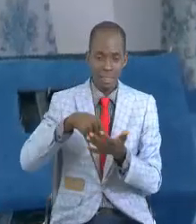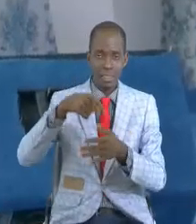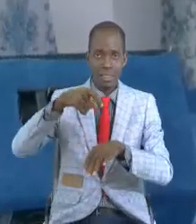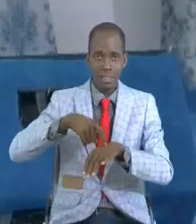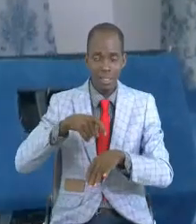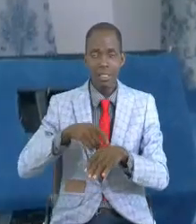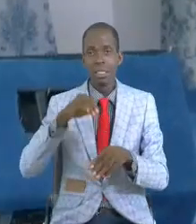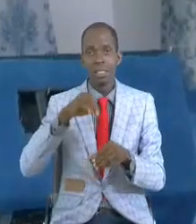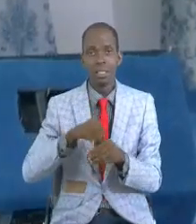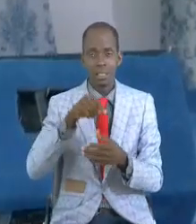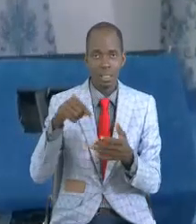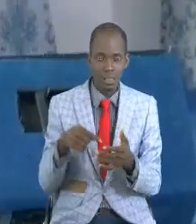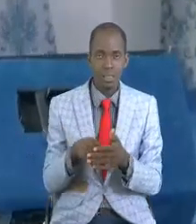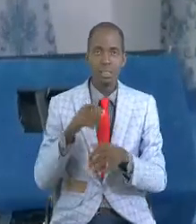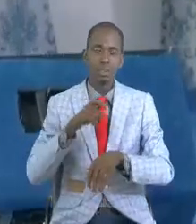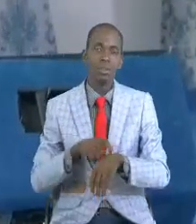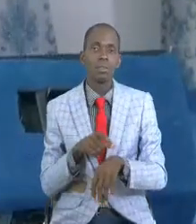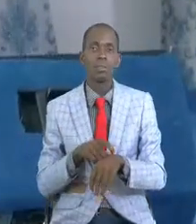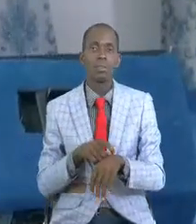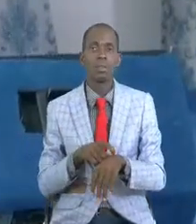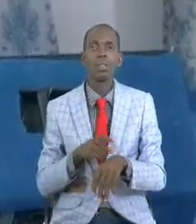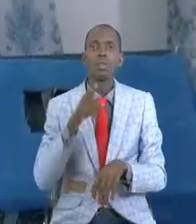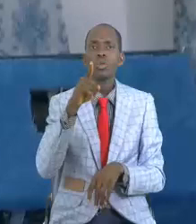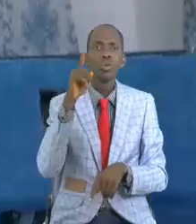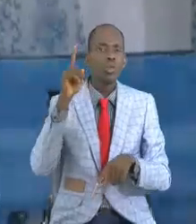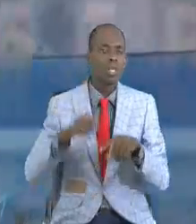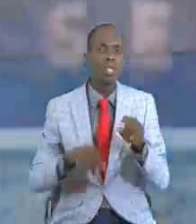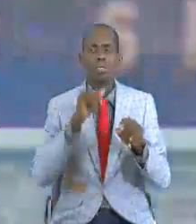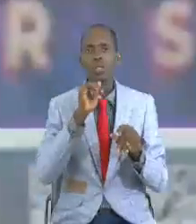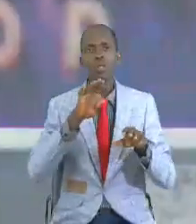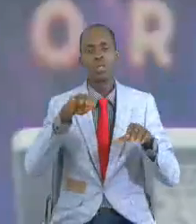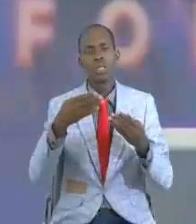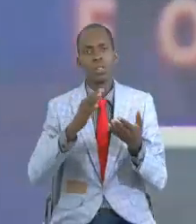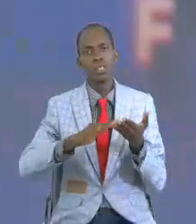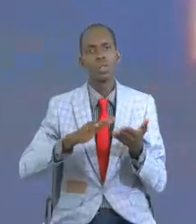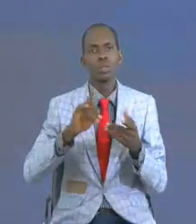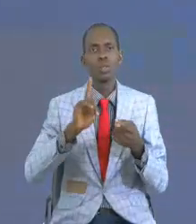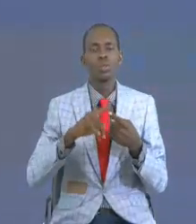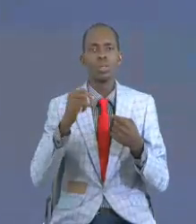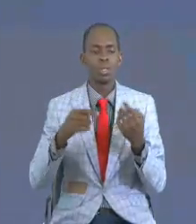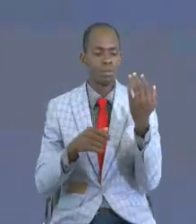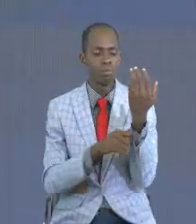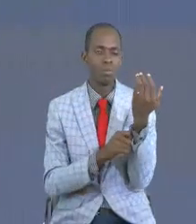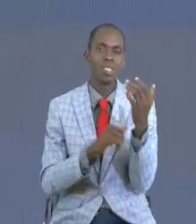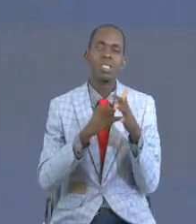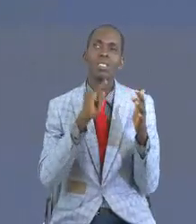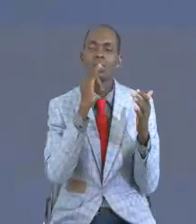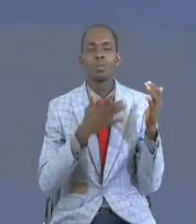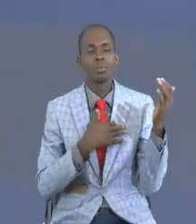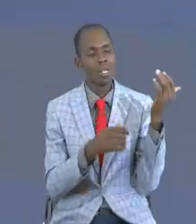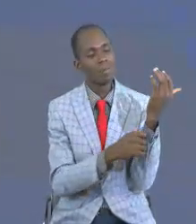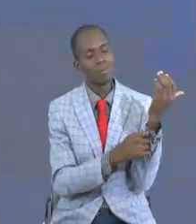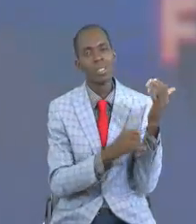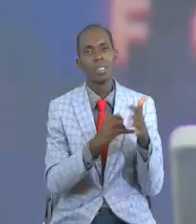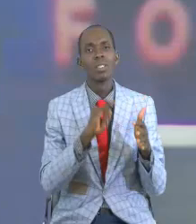this dispensation, you cannot excuse the flesh. It's my flesh. It's my mind, it's